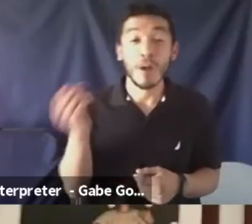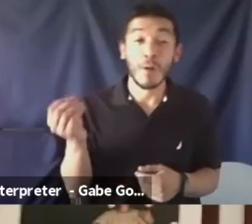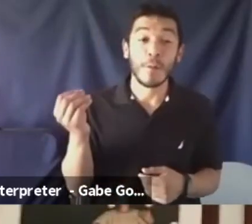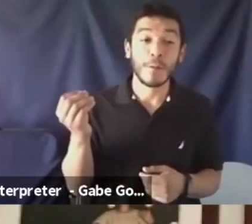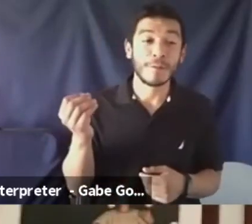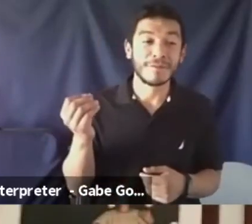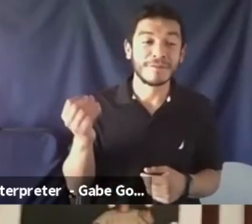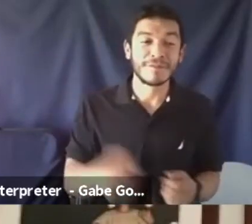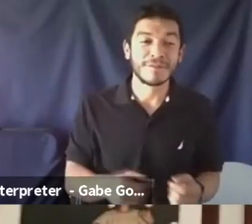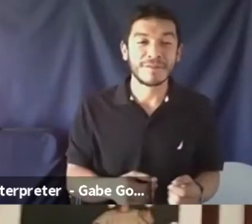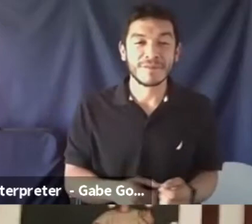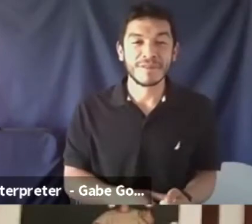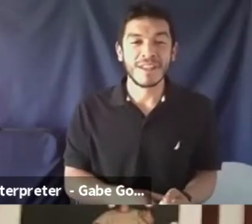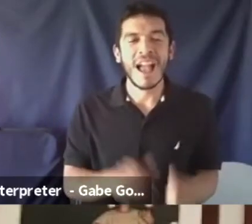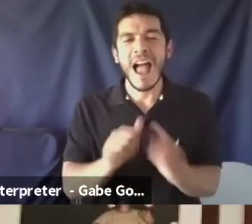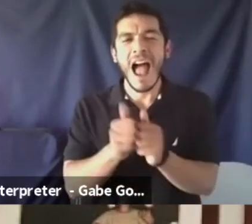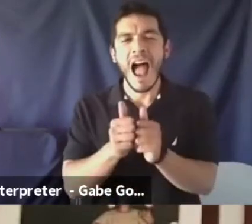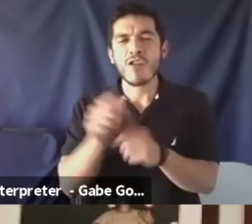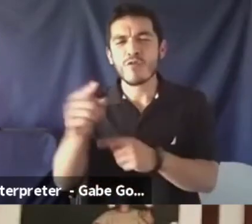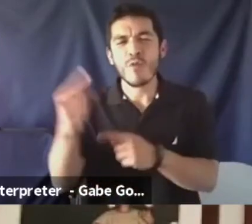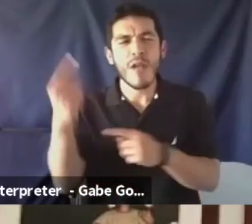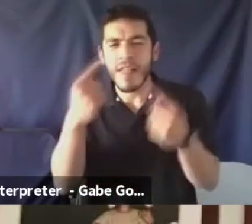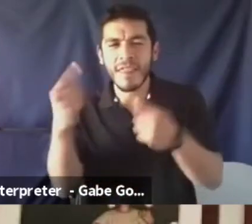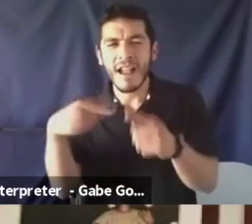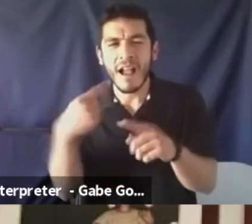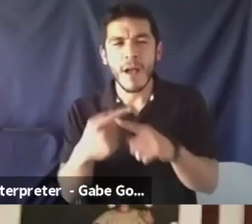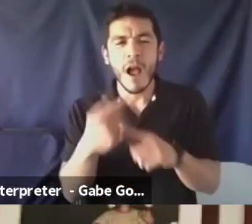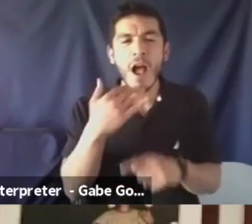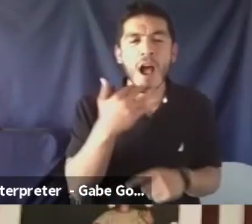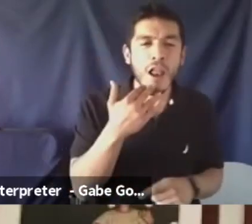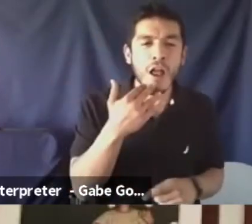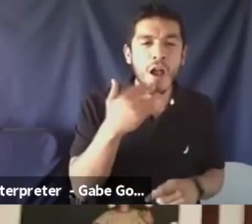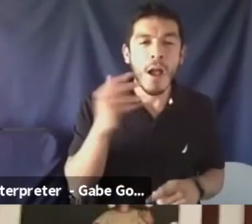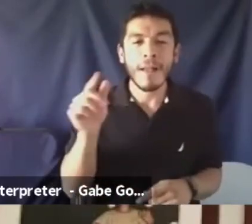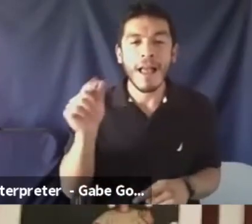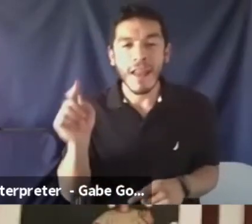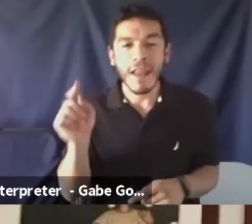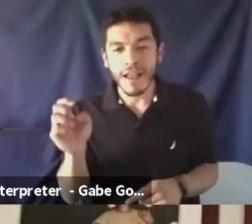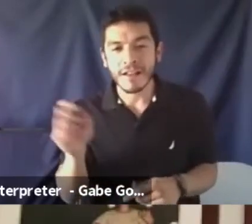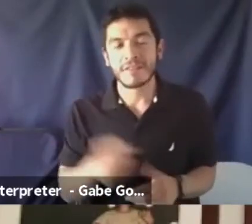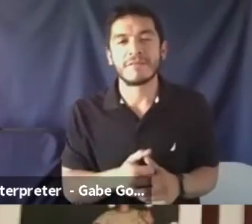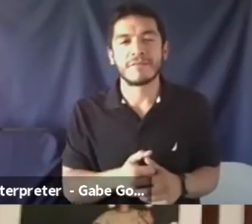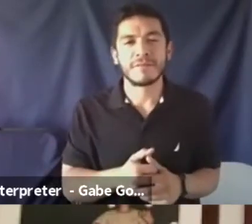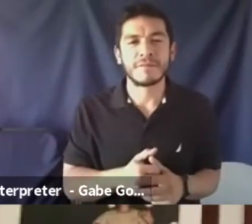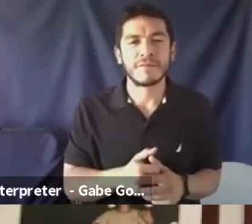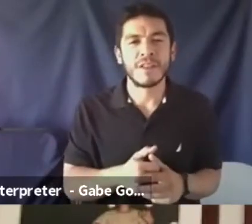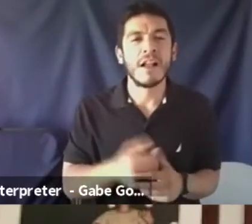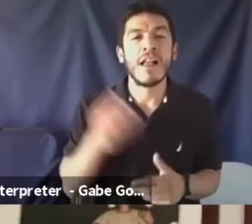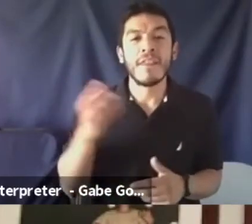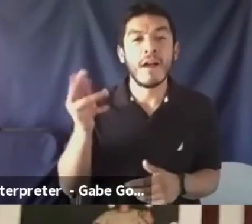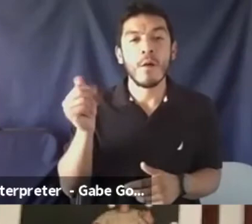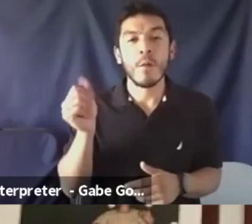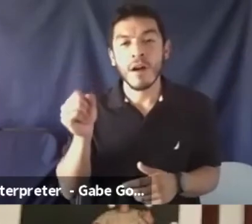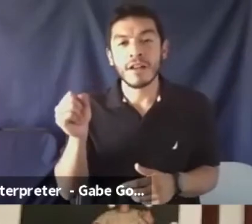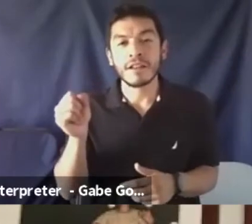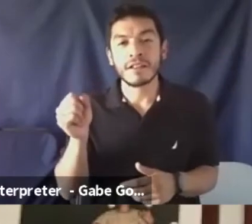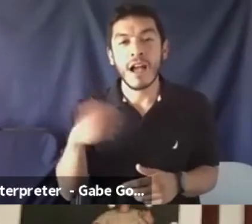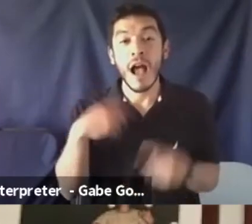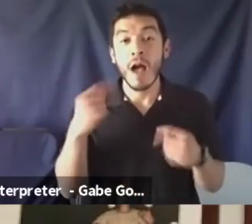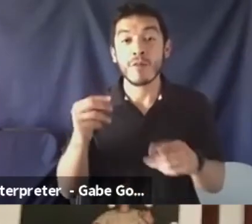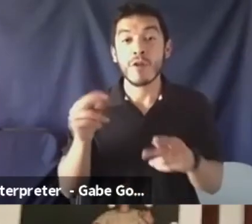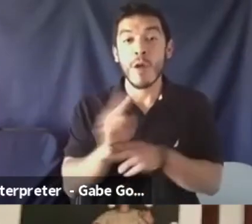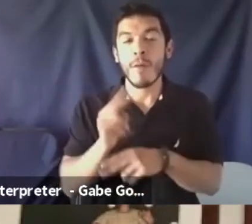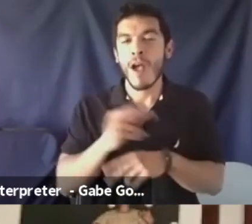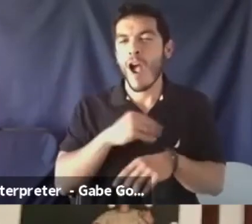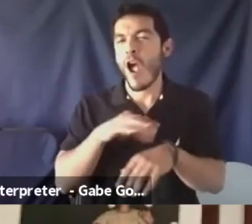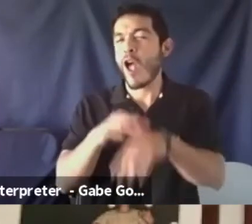So how did you think about color palette? There was, and I'm trying to wear my earth tones.